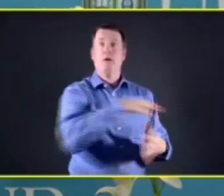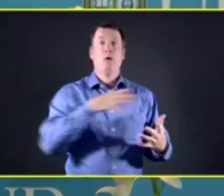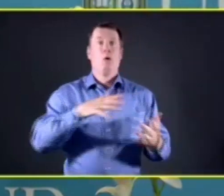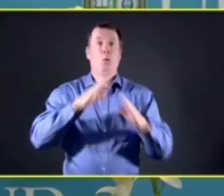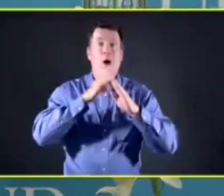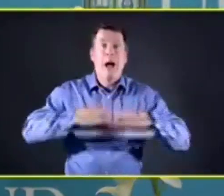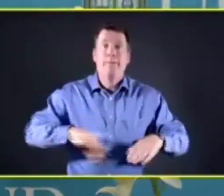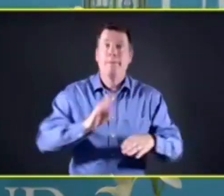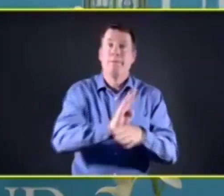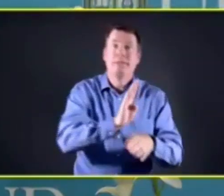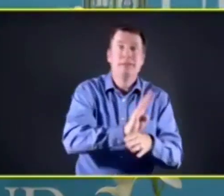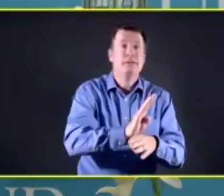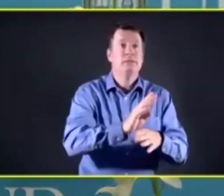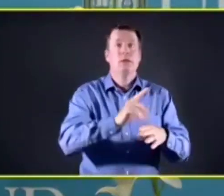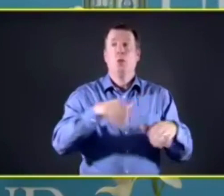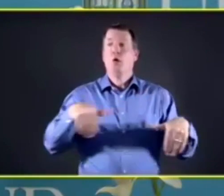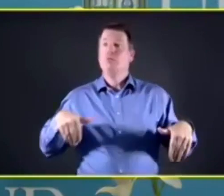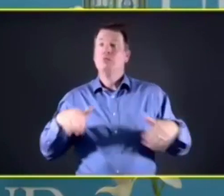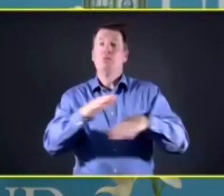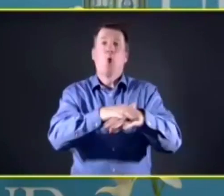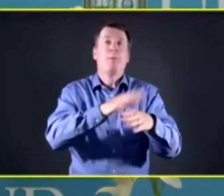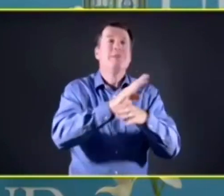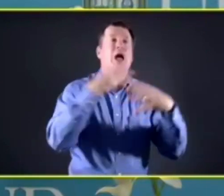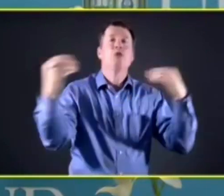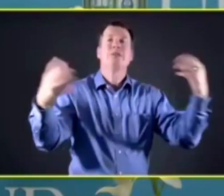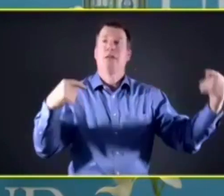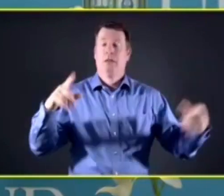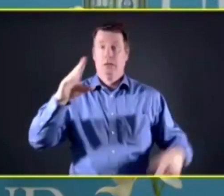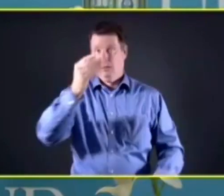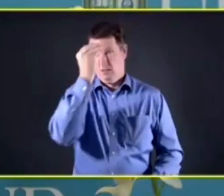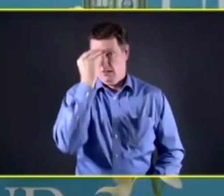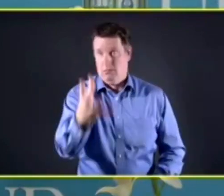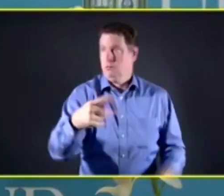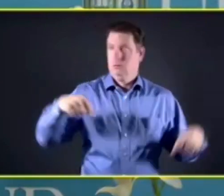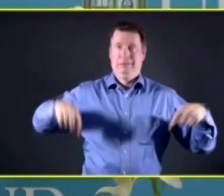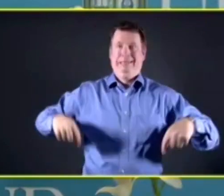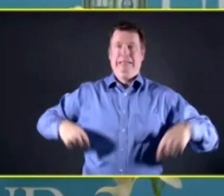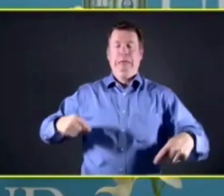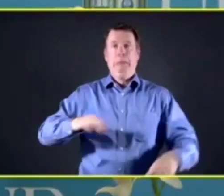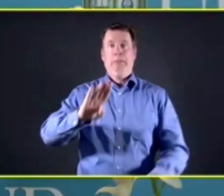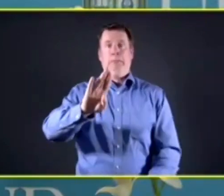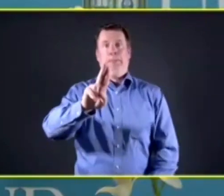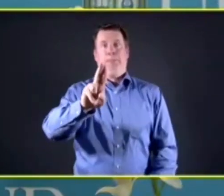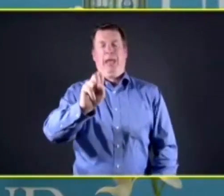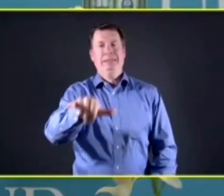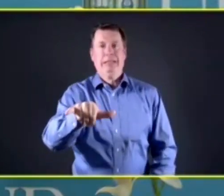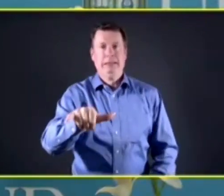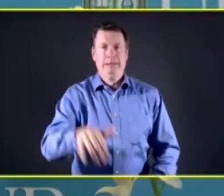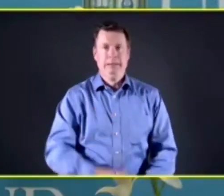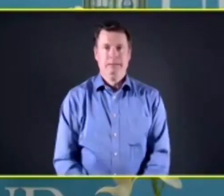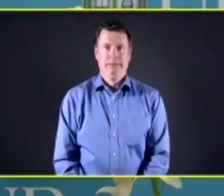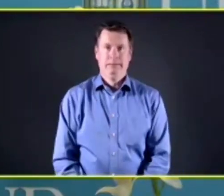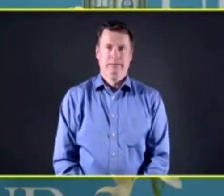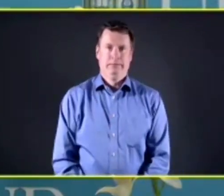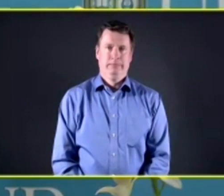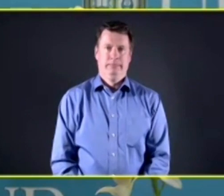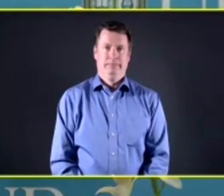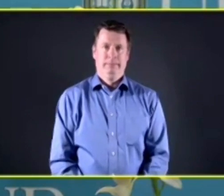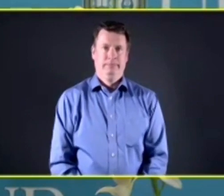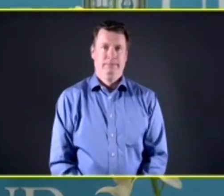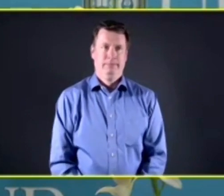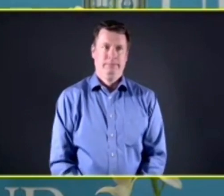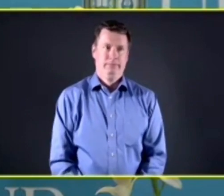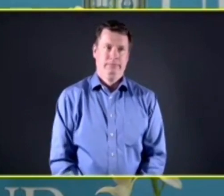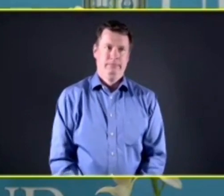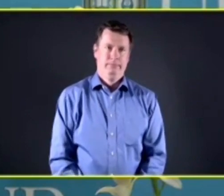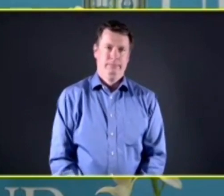up on that point, I know you mentioned that Dr. Anthony Fauci, in setting whose career dates back to the AIDS